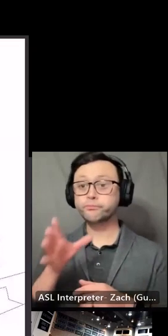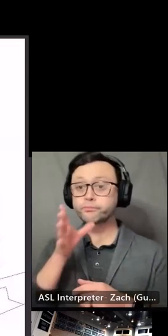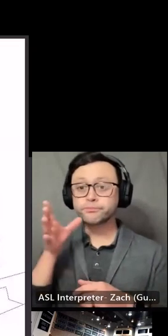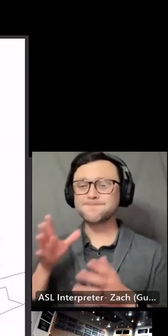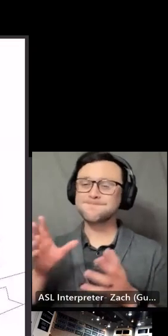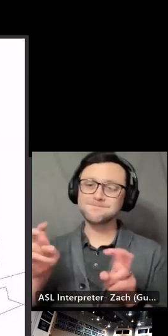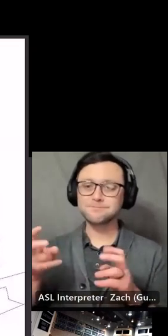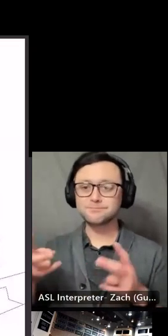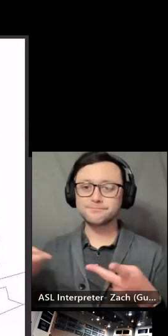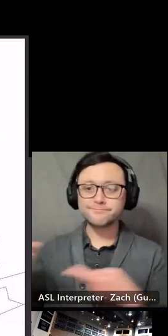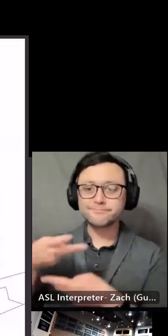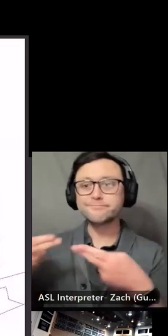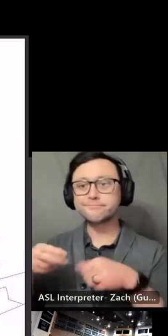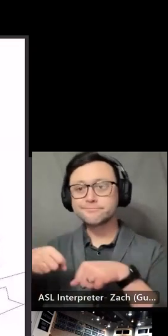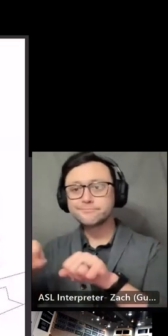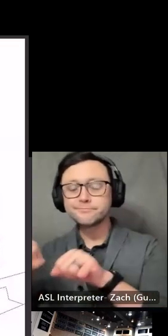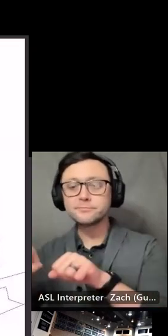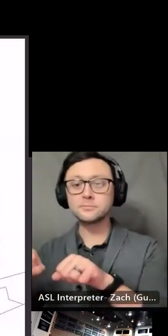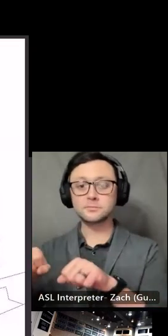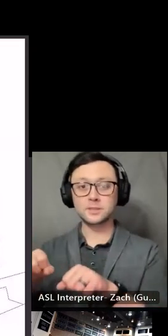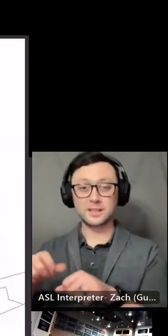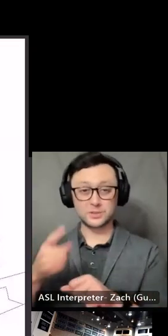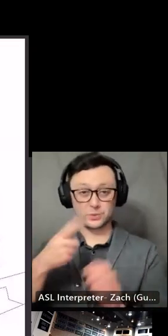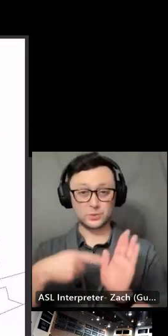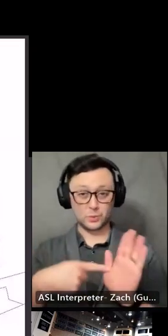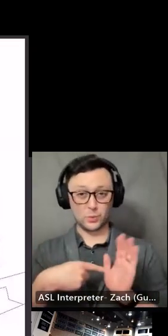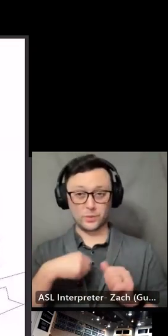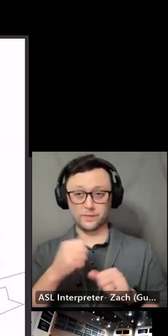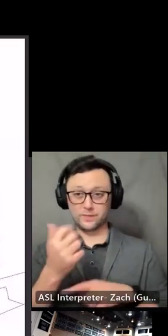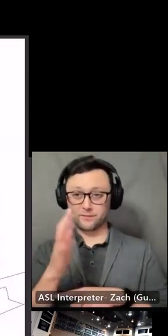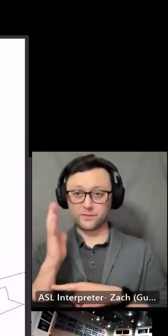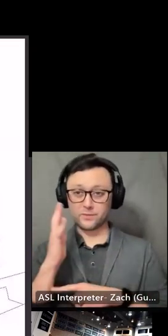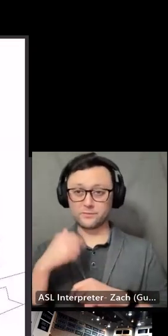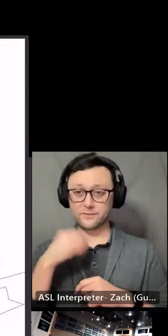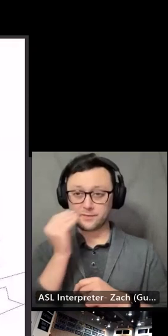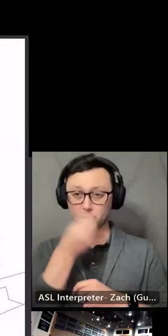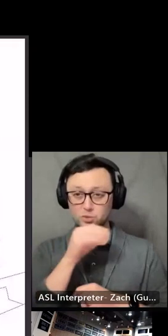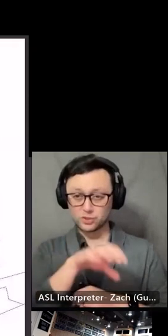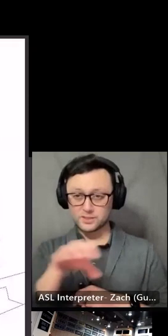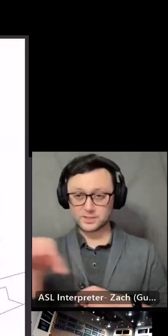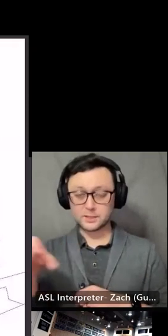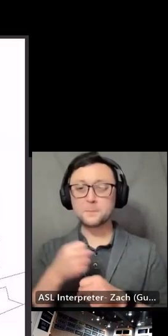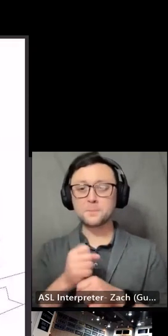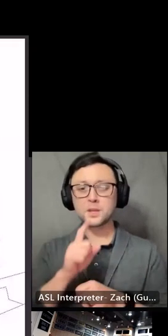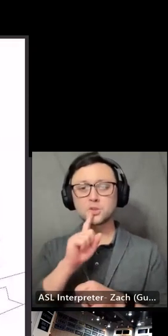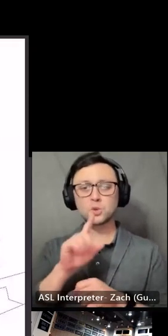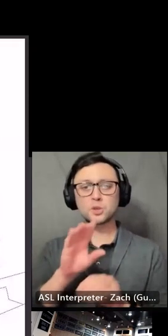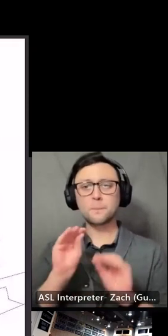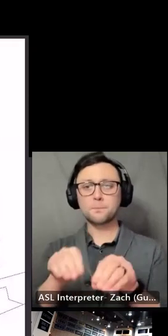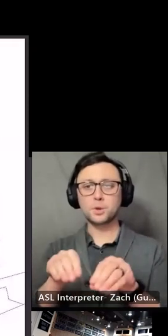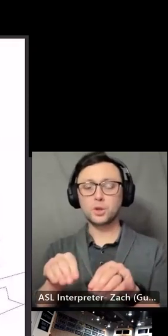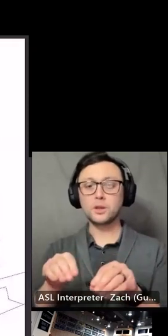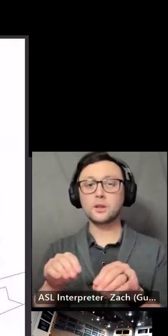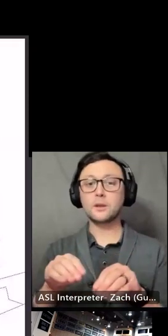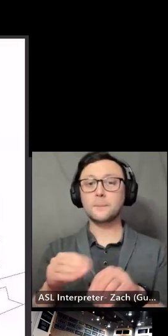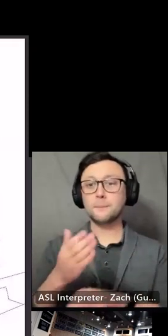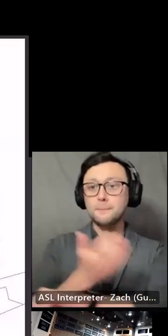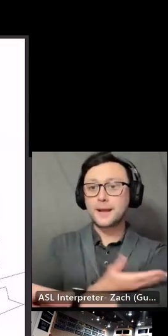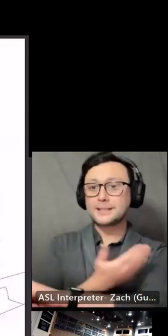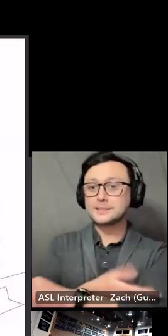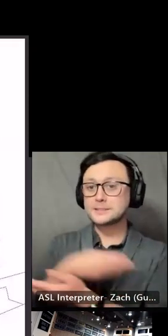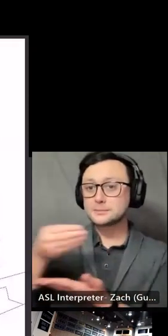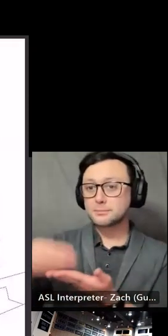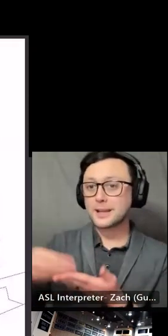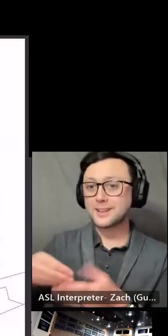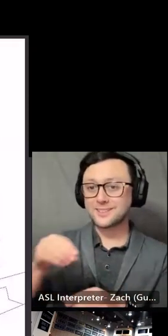space that you showed in your diagram with some trees and flowers, be sure to put landscape maintenance money in